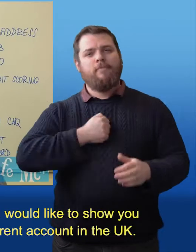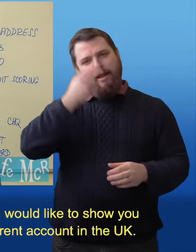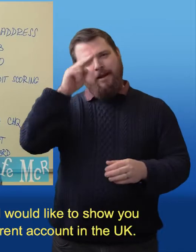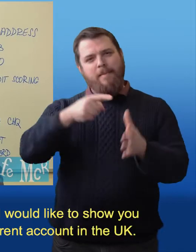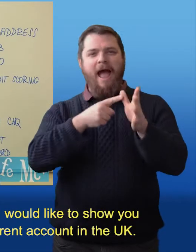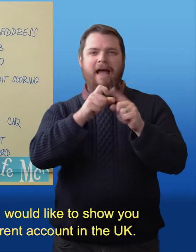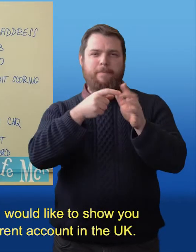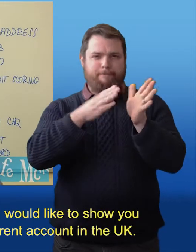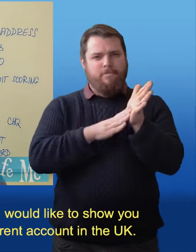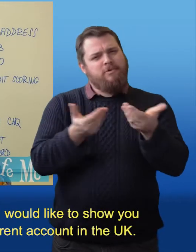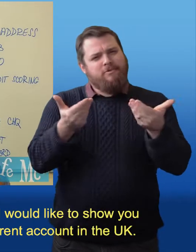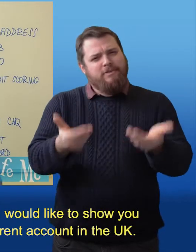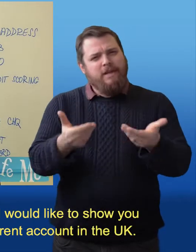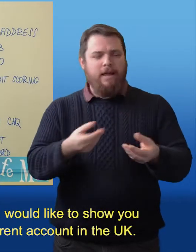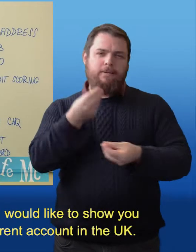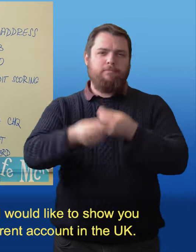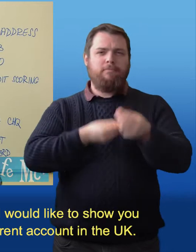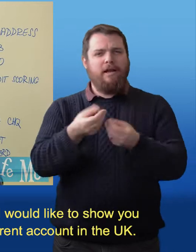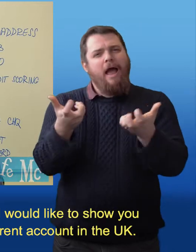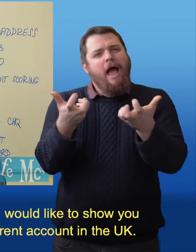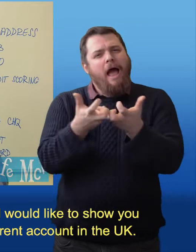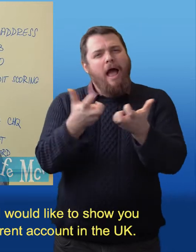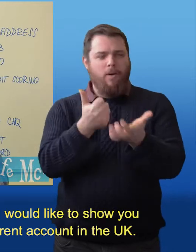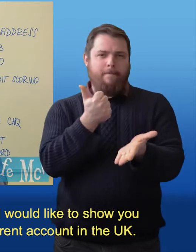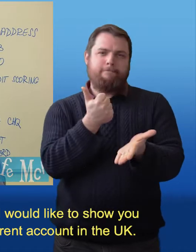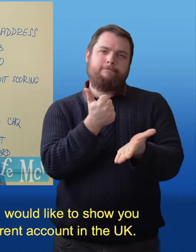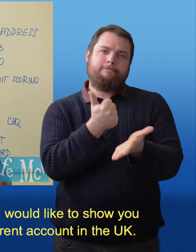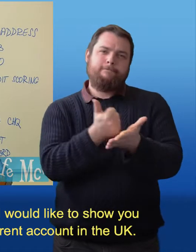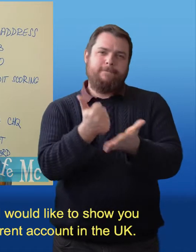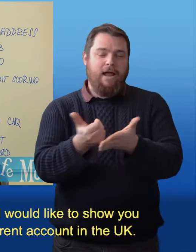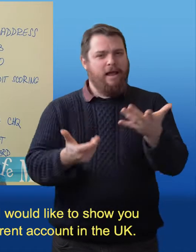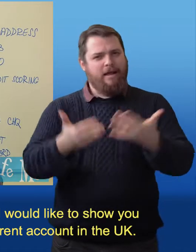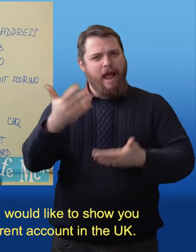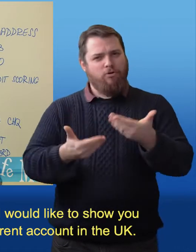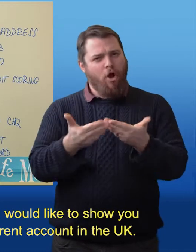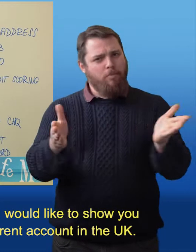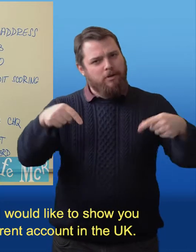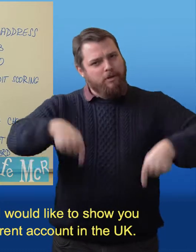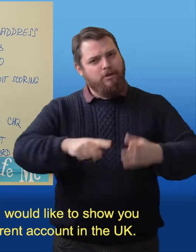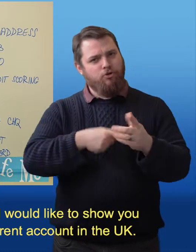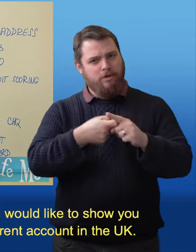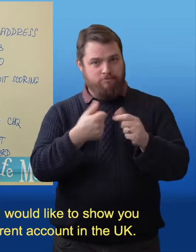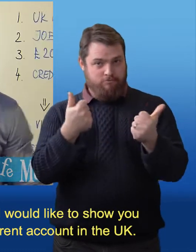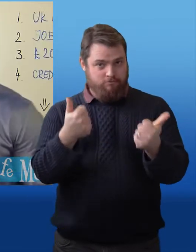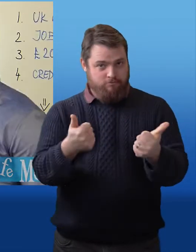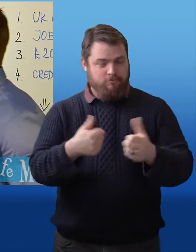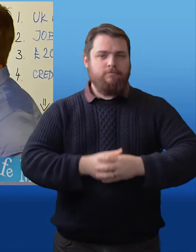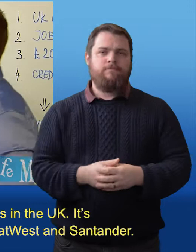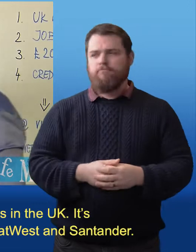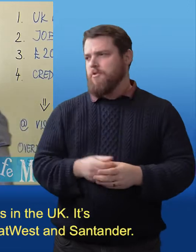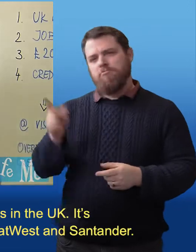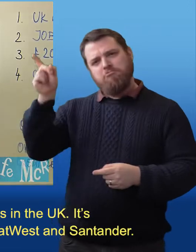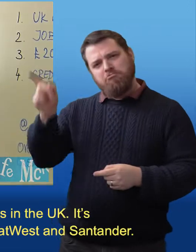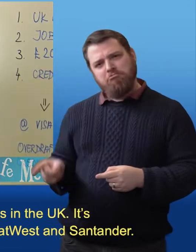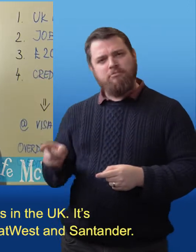Hi, my name is Adam, and today I would like to show you how to open a free personal current account in the UK. Here